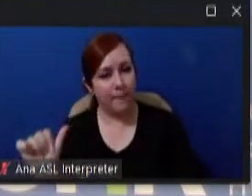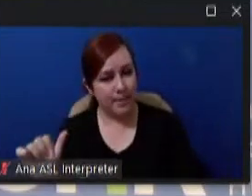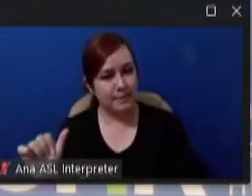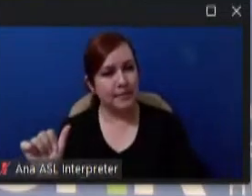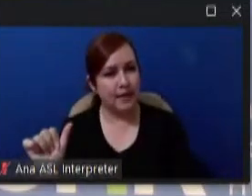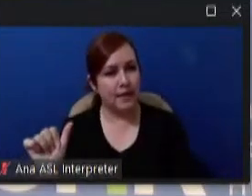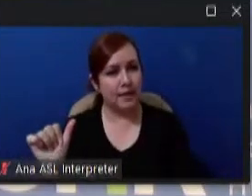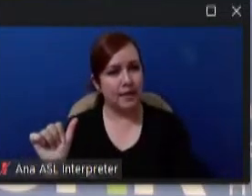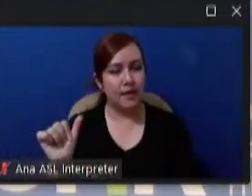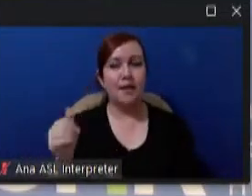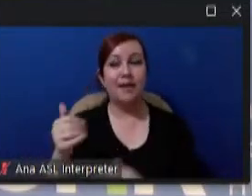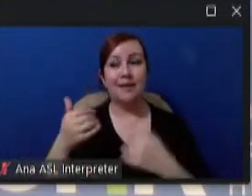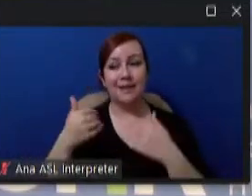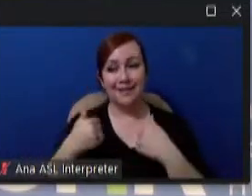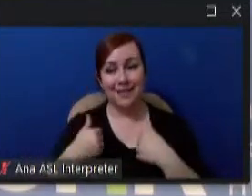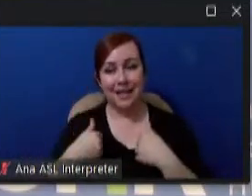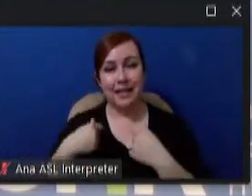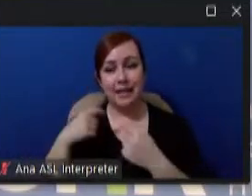disabilities